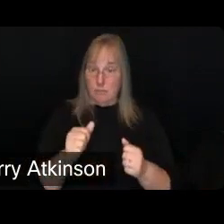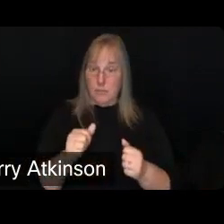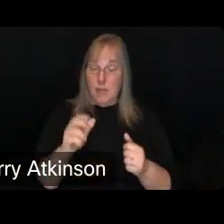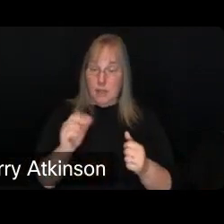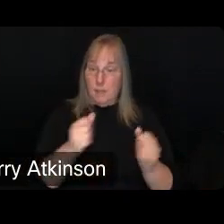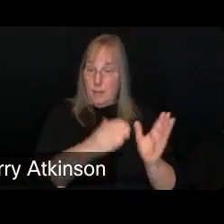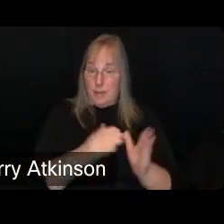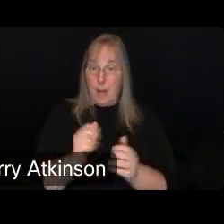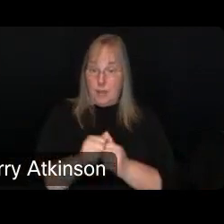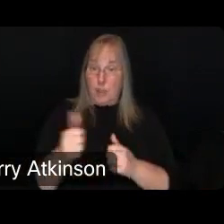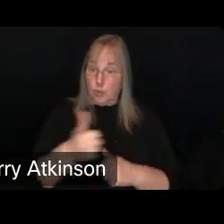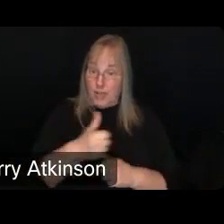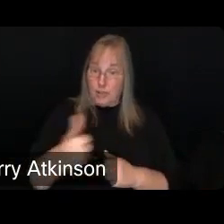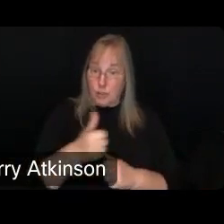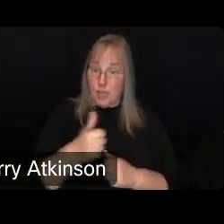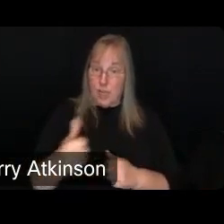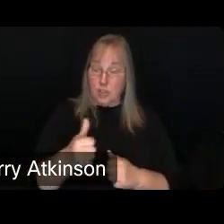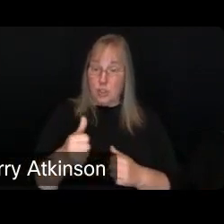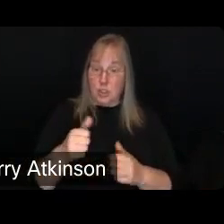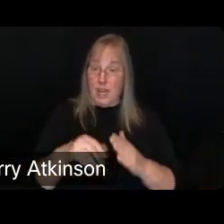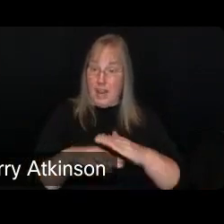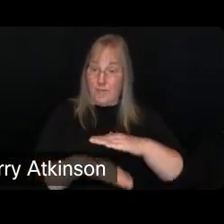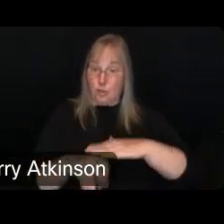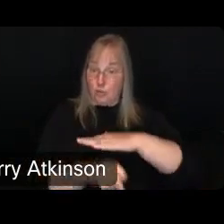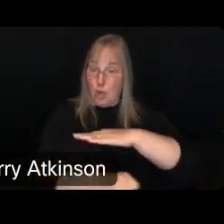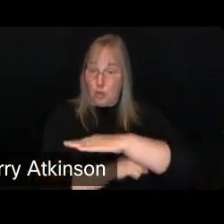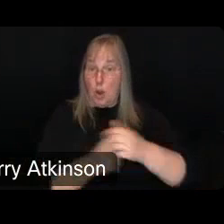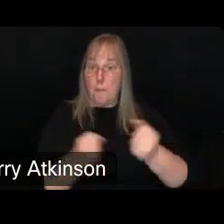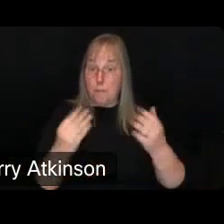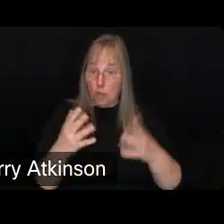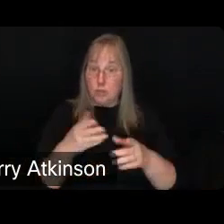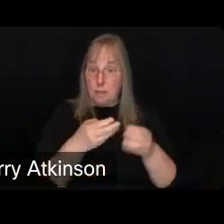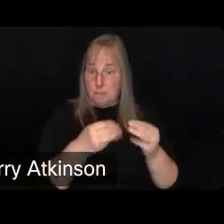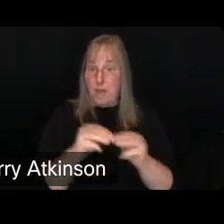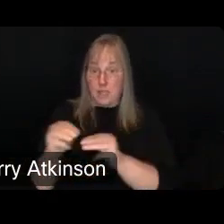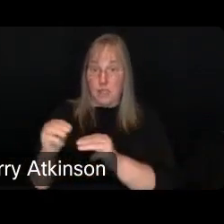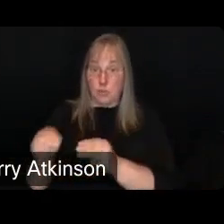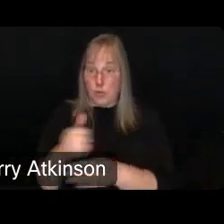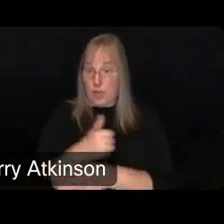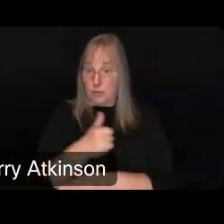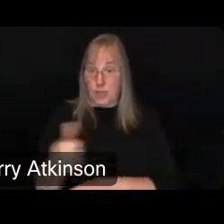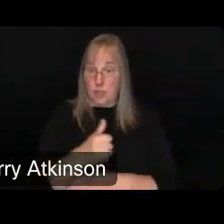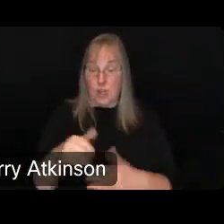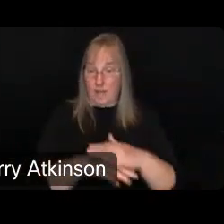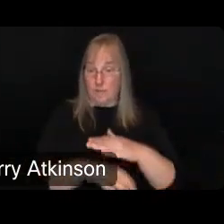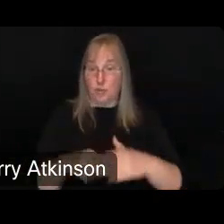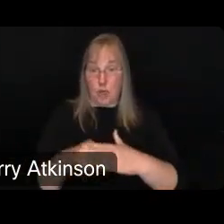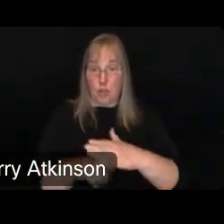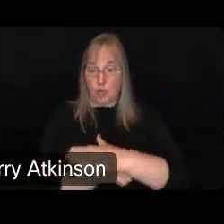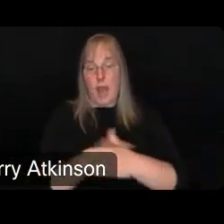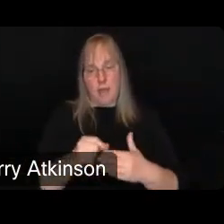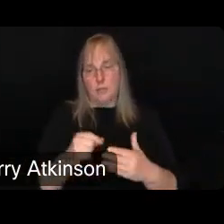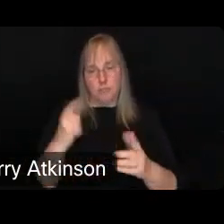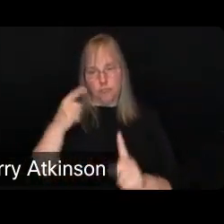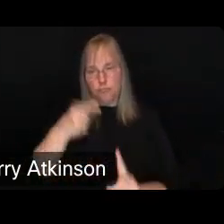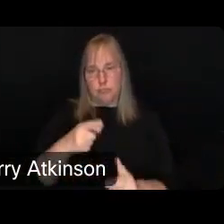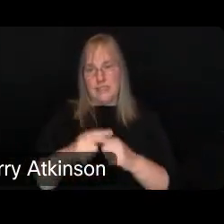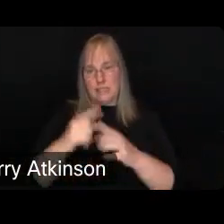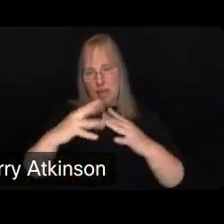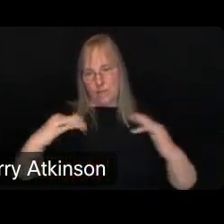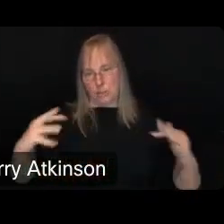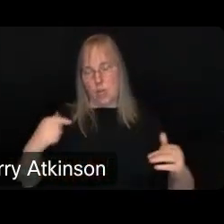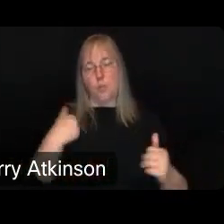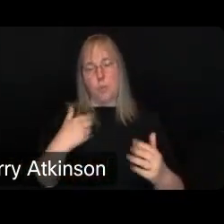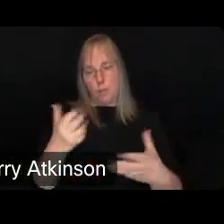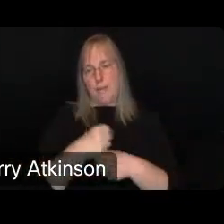infrastructure, multimodal transportation infrastructure, and of course they're intended to be diverse. We want to be sure that there are housing options for everyone,